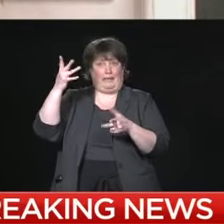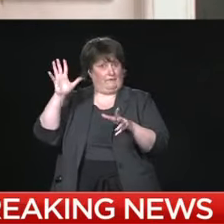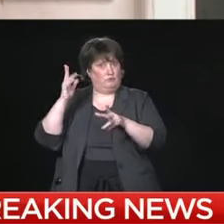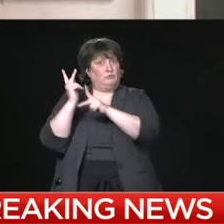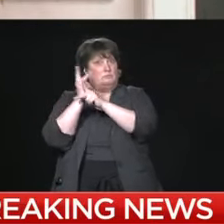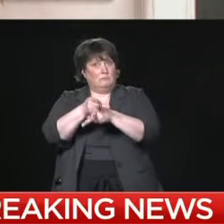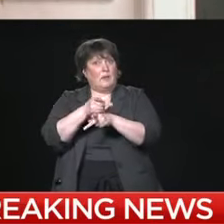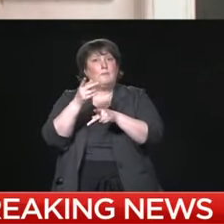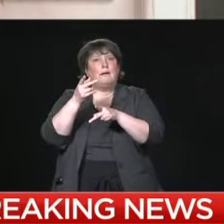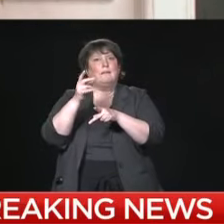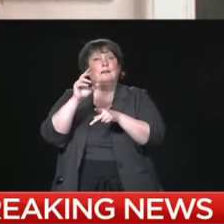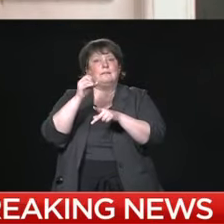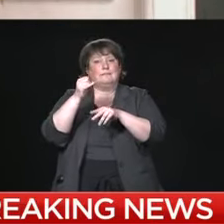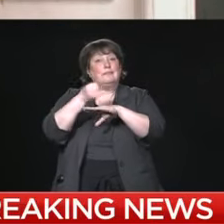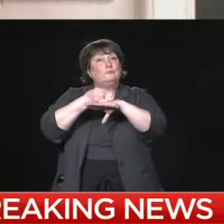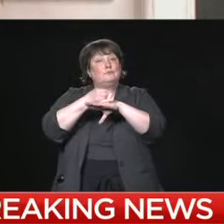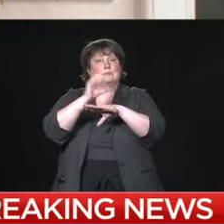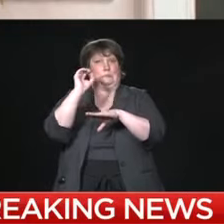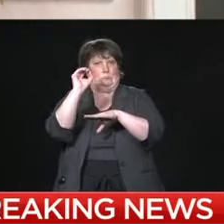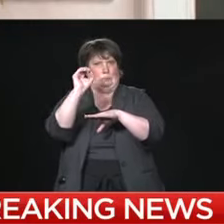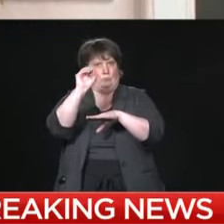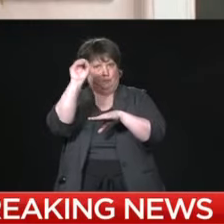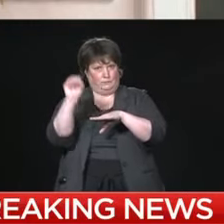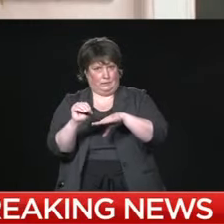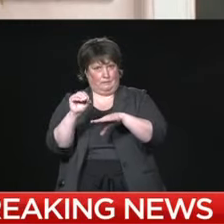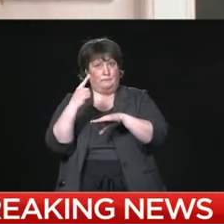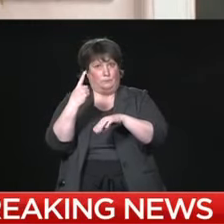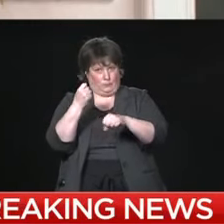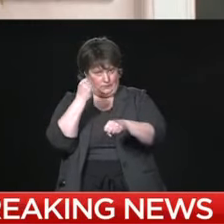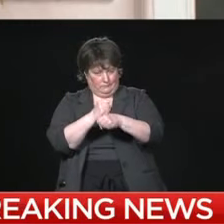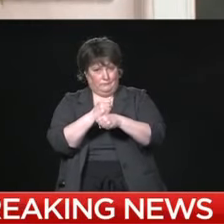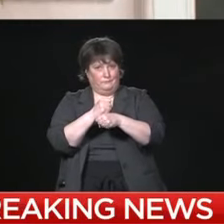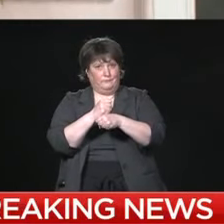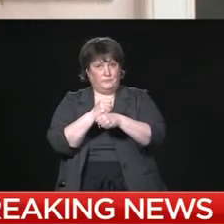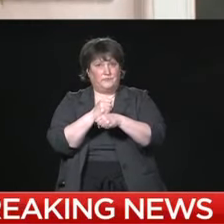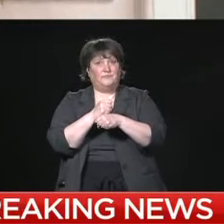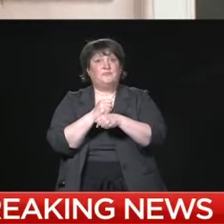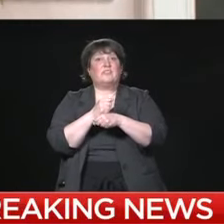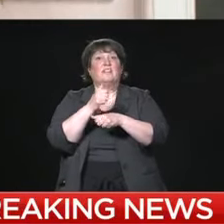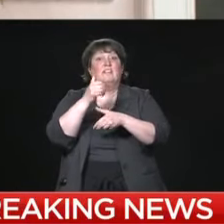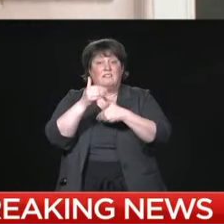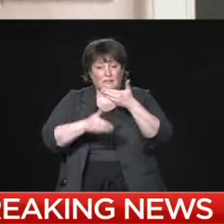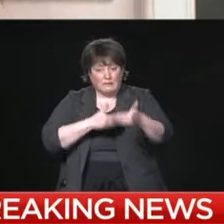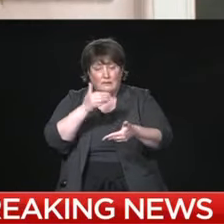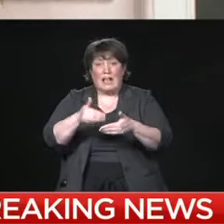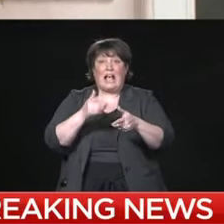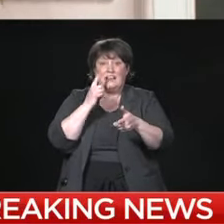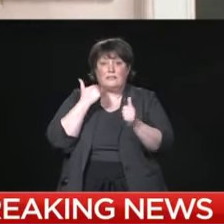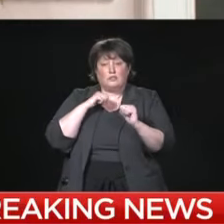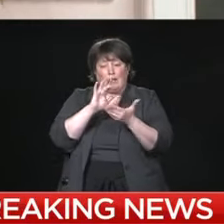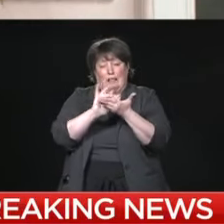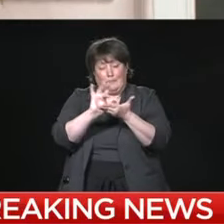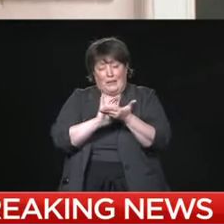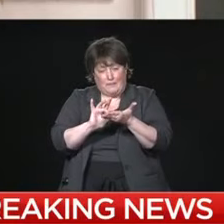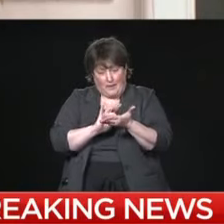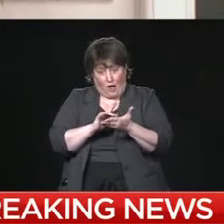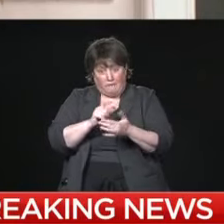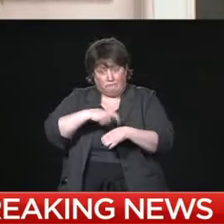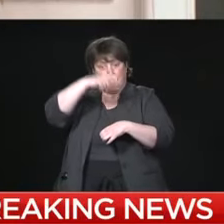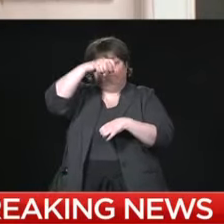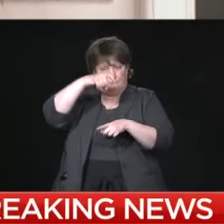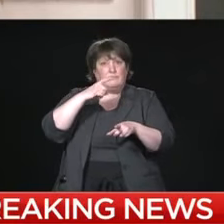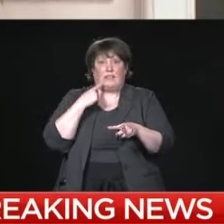be interest-free for the first year, and as they go through it, $10,000 of it under certain